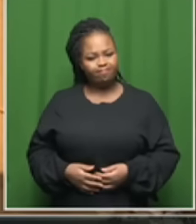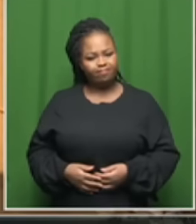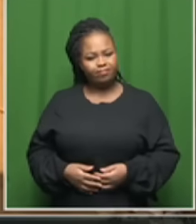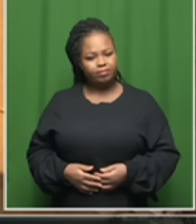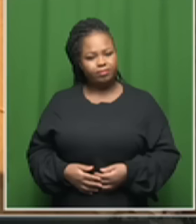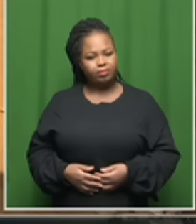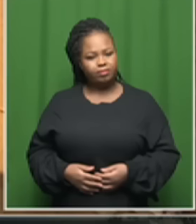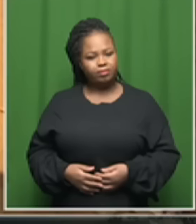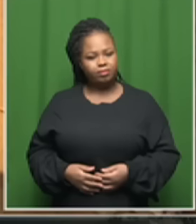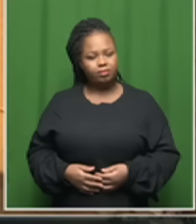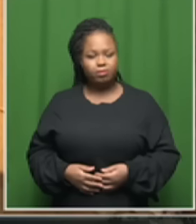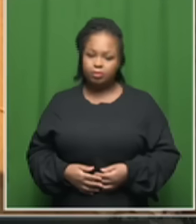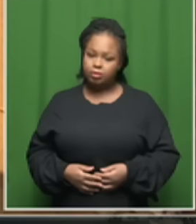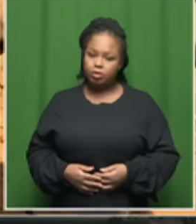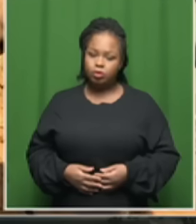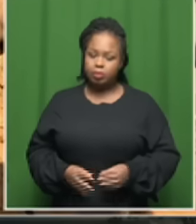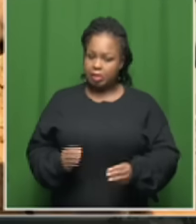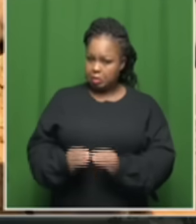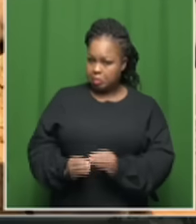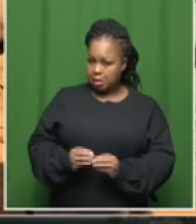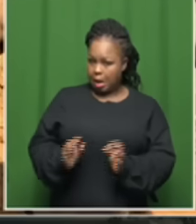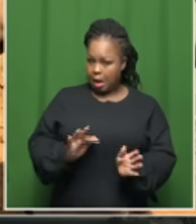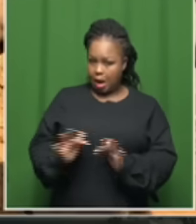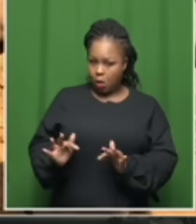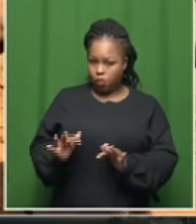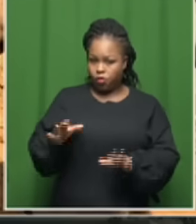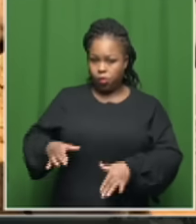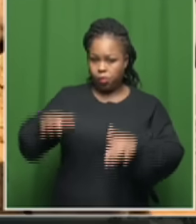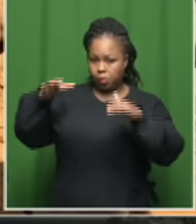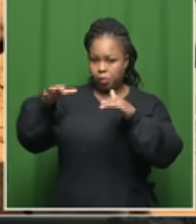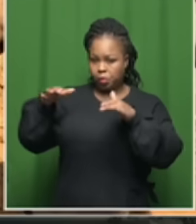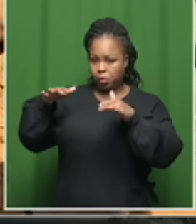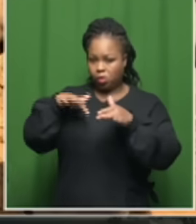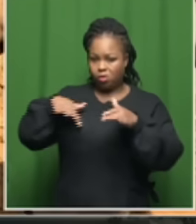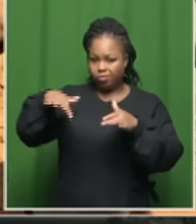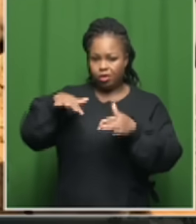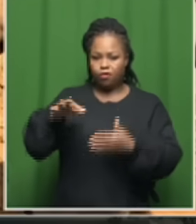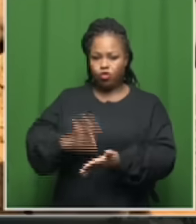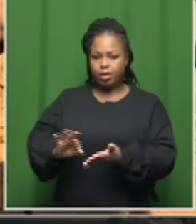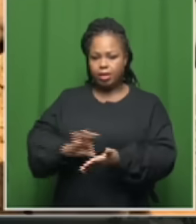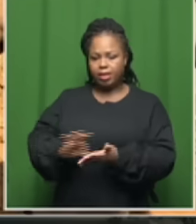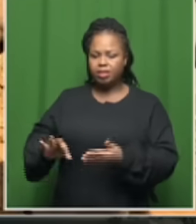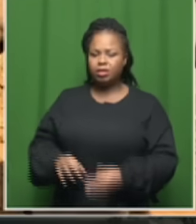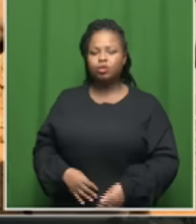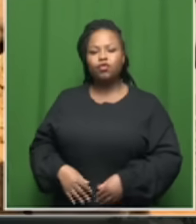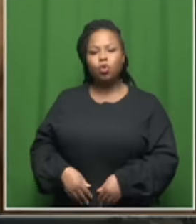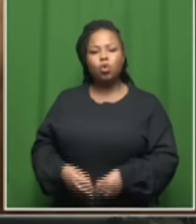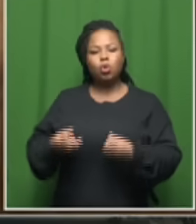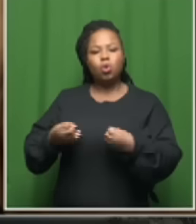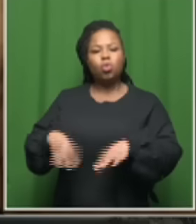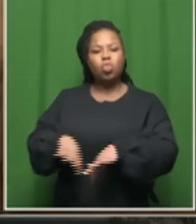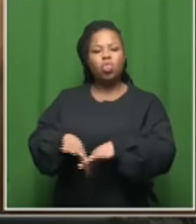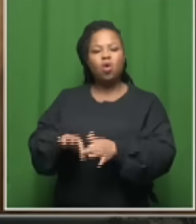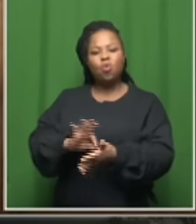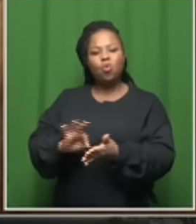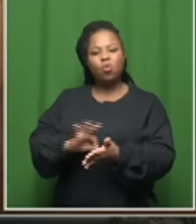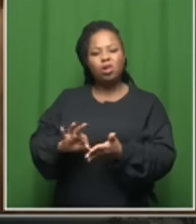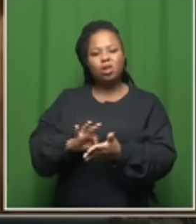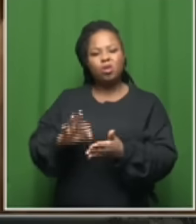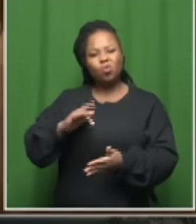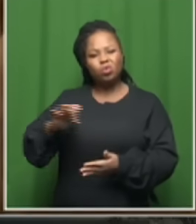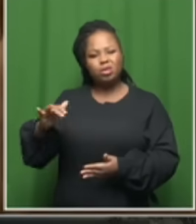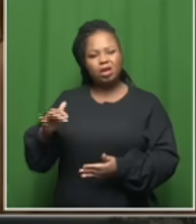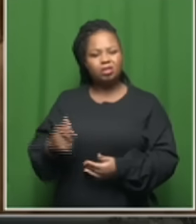you want to talk to us about the upgrading of them and how these wastewater plants are becoming an issue.